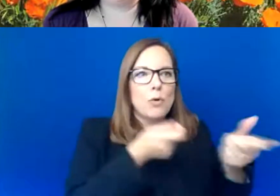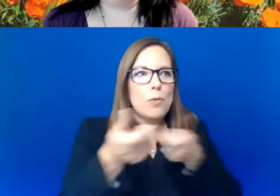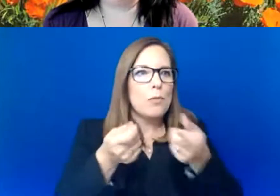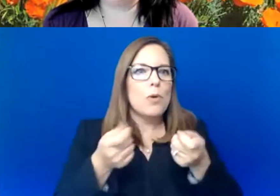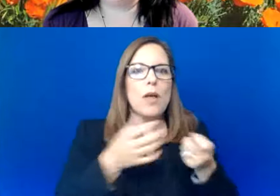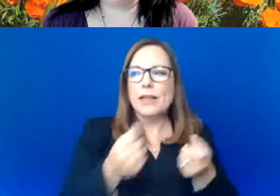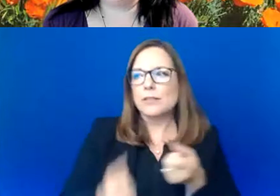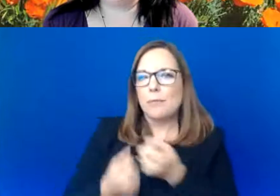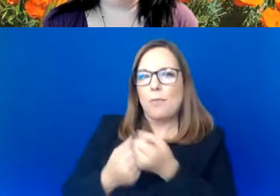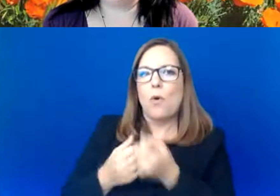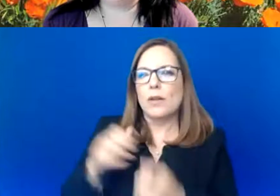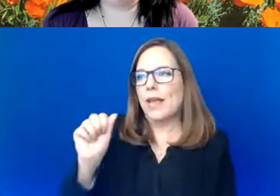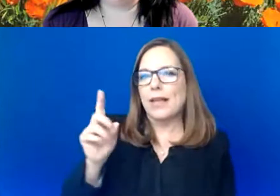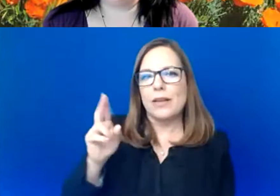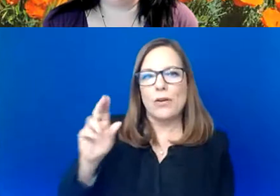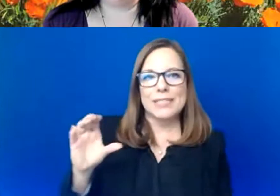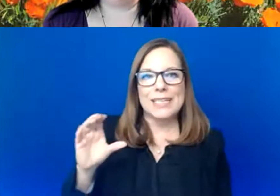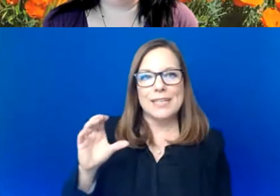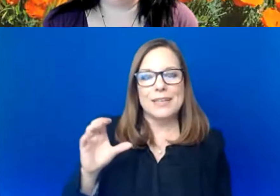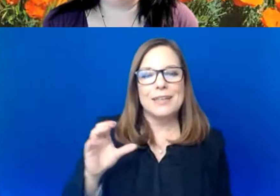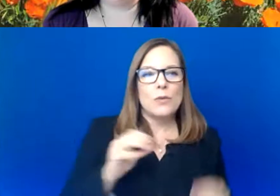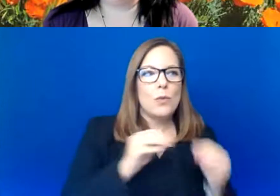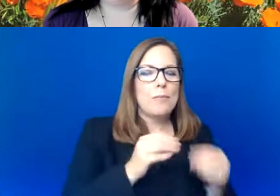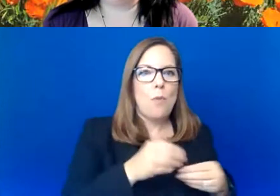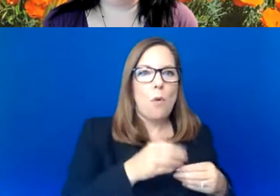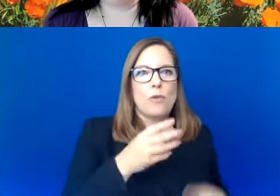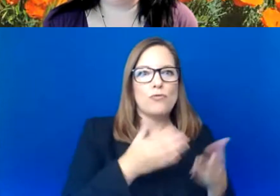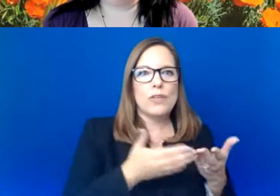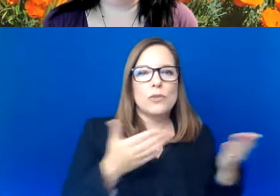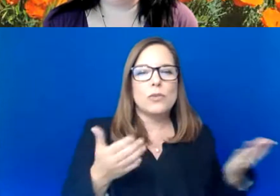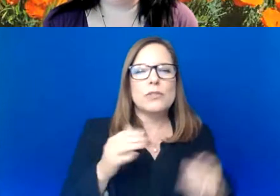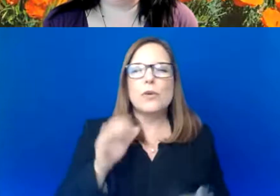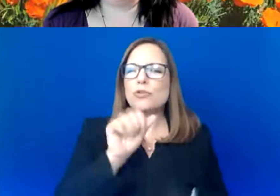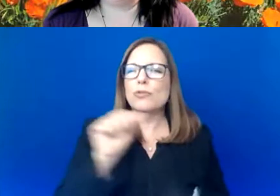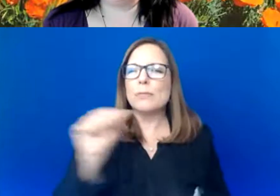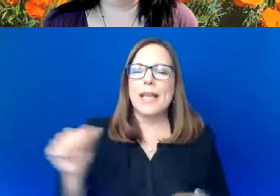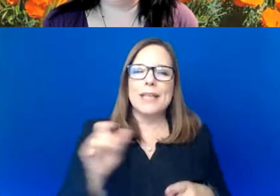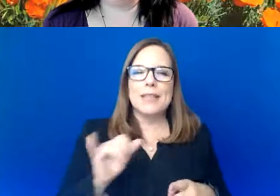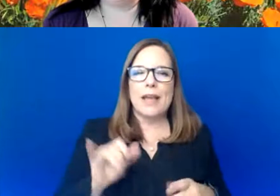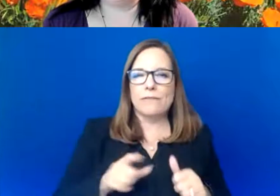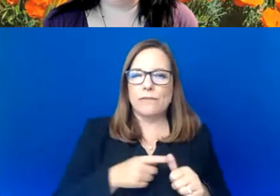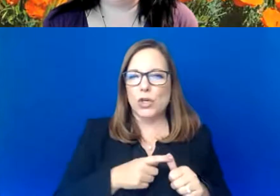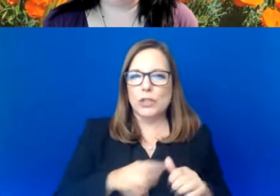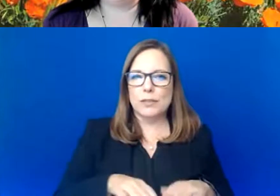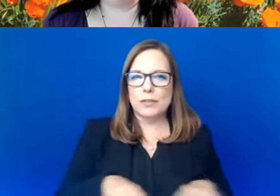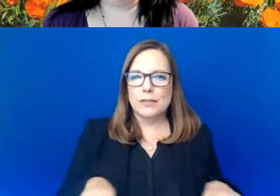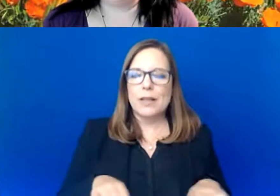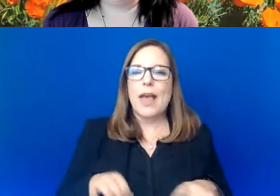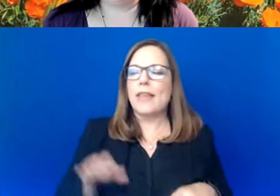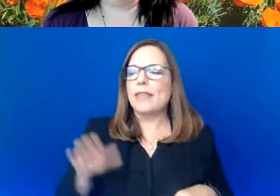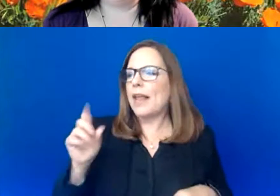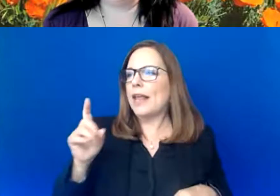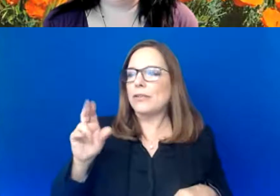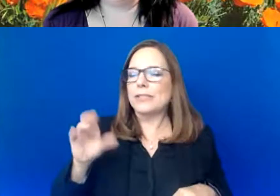an ADRC. So if you think of the AAA as sort of your base layer, that ADRC then gets layered on top of